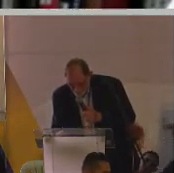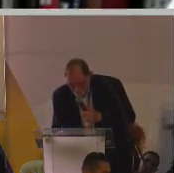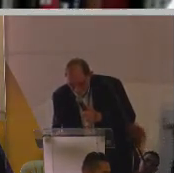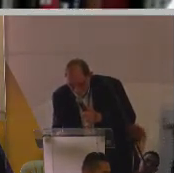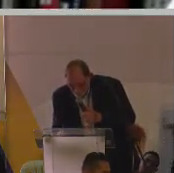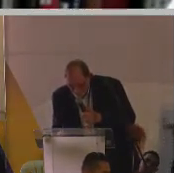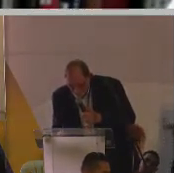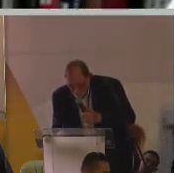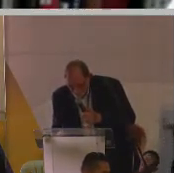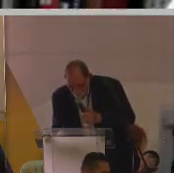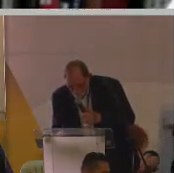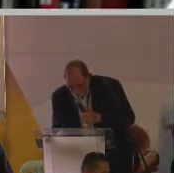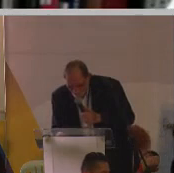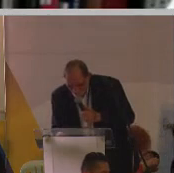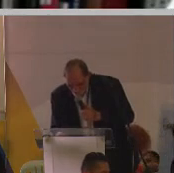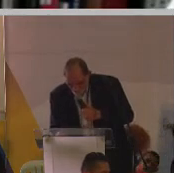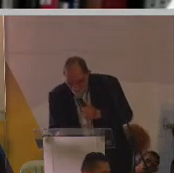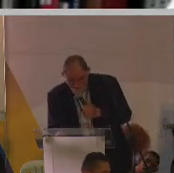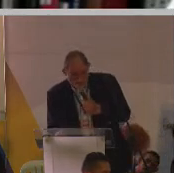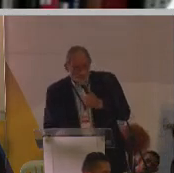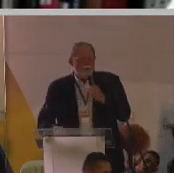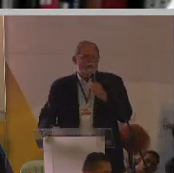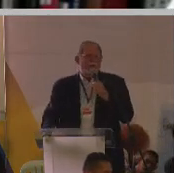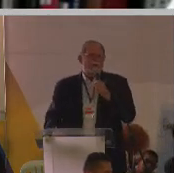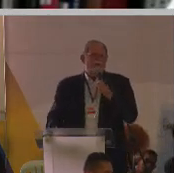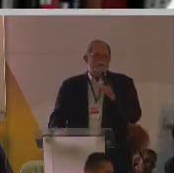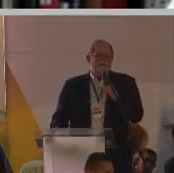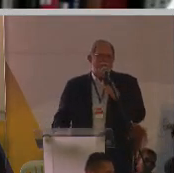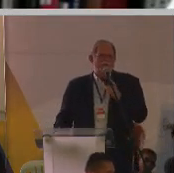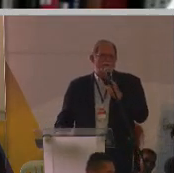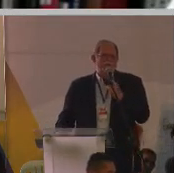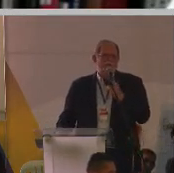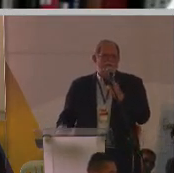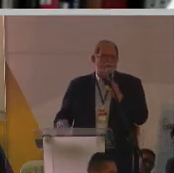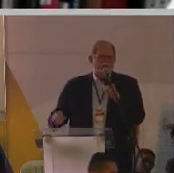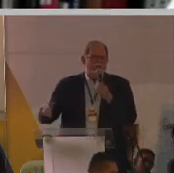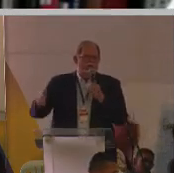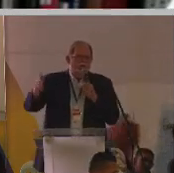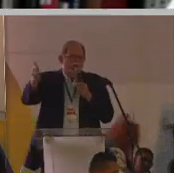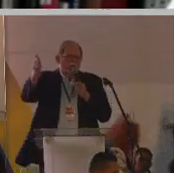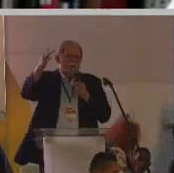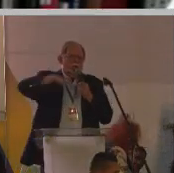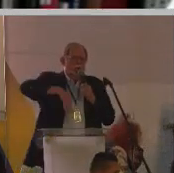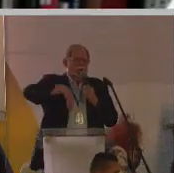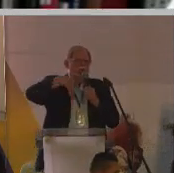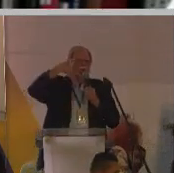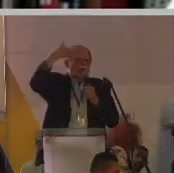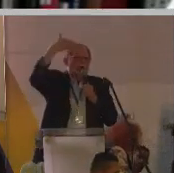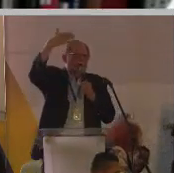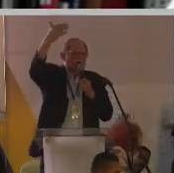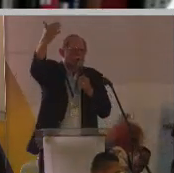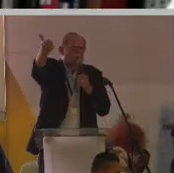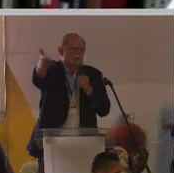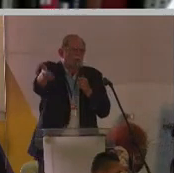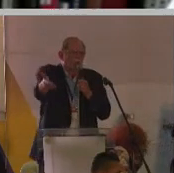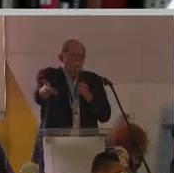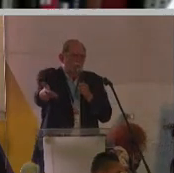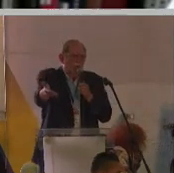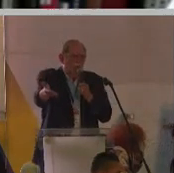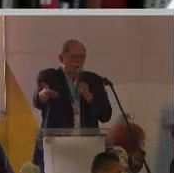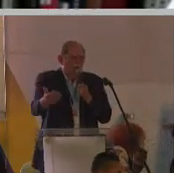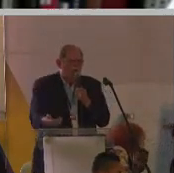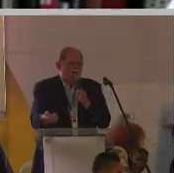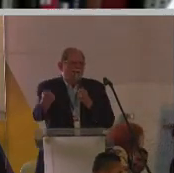of this world. Una transformación exitosa hacia un